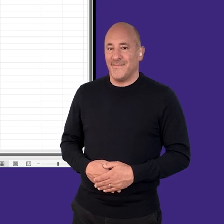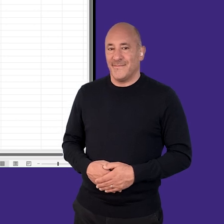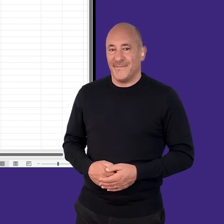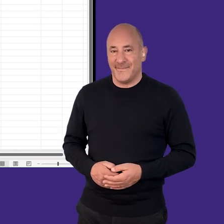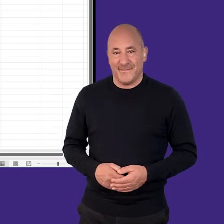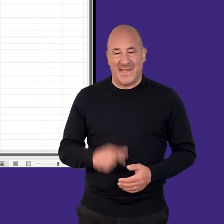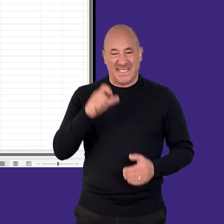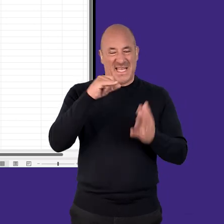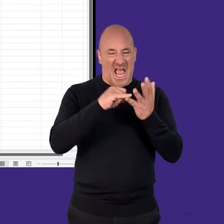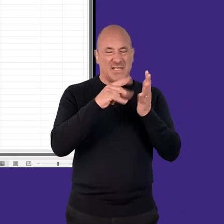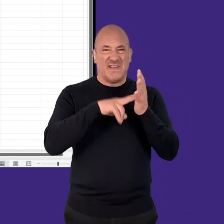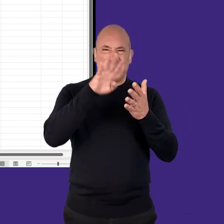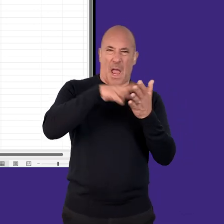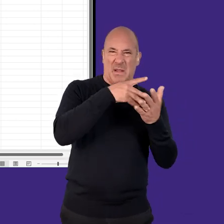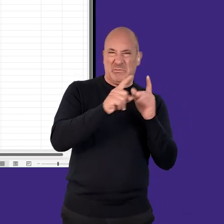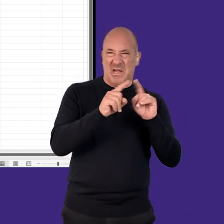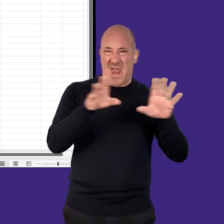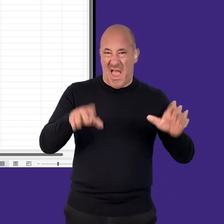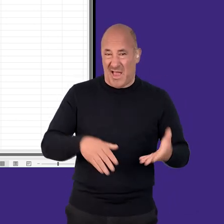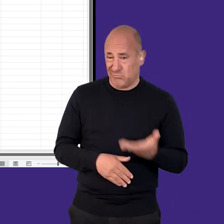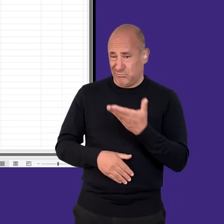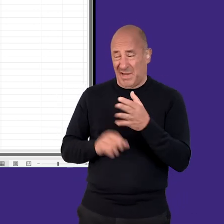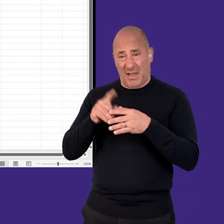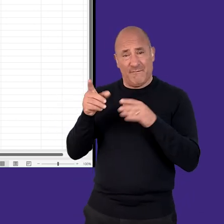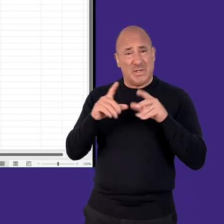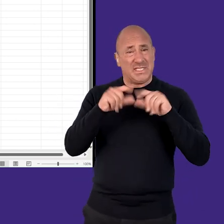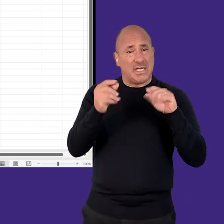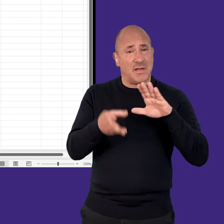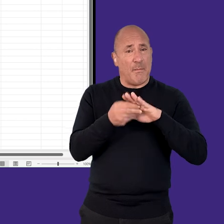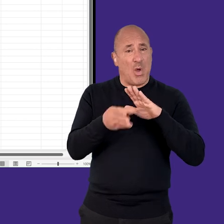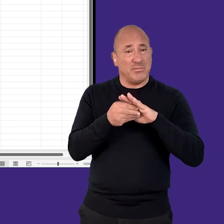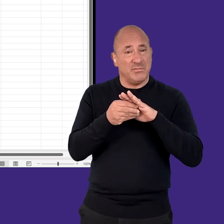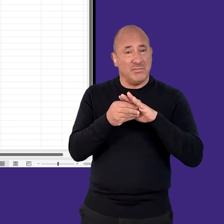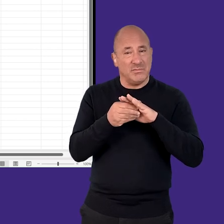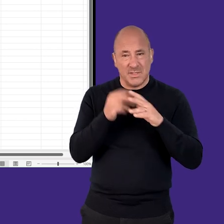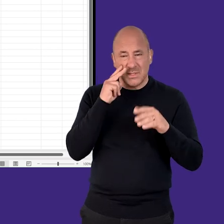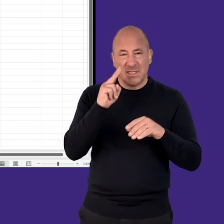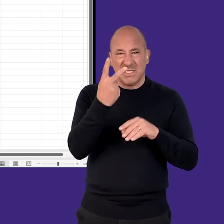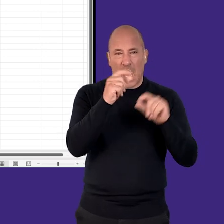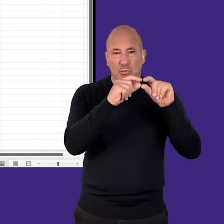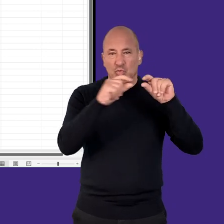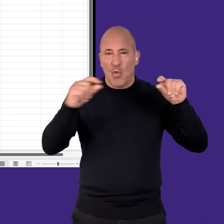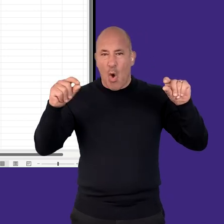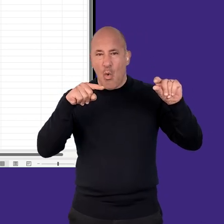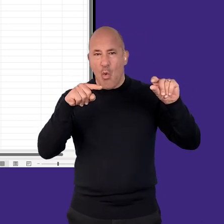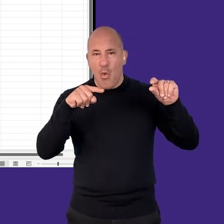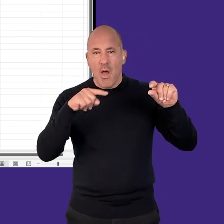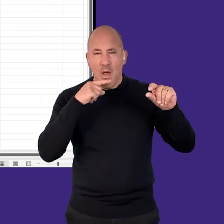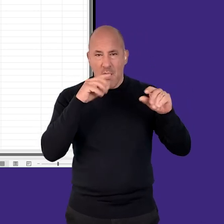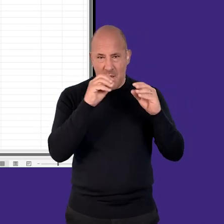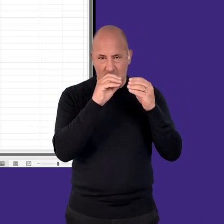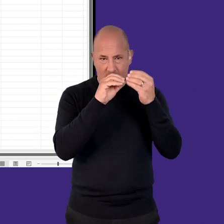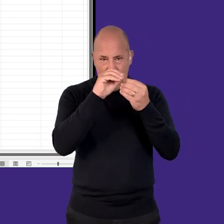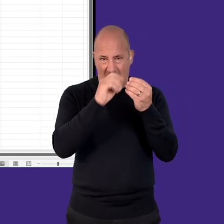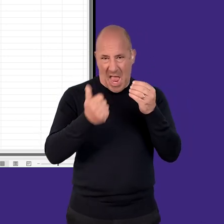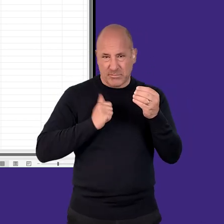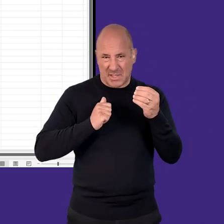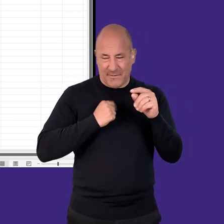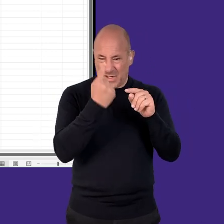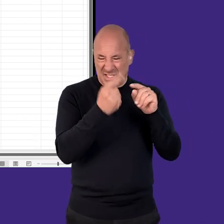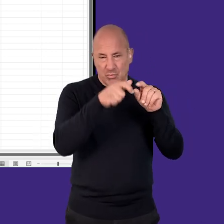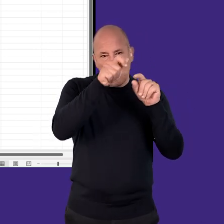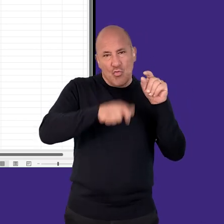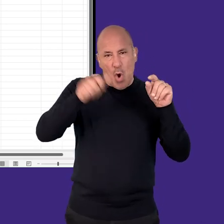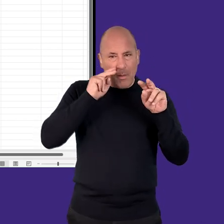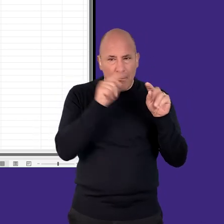This is what the CSV template will look like for ticketing uploads. In row 2 you can see the expected format that